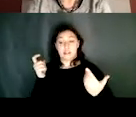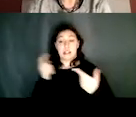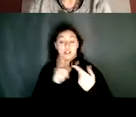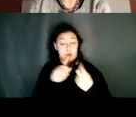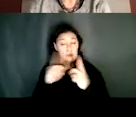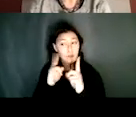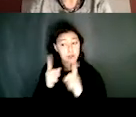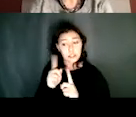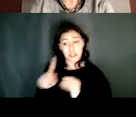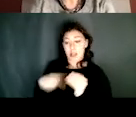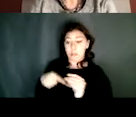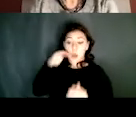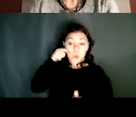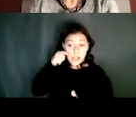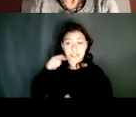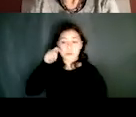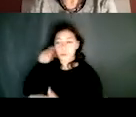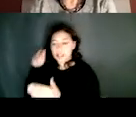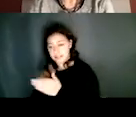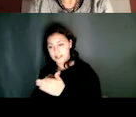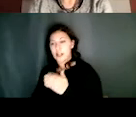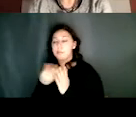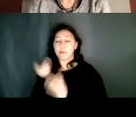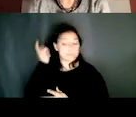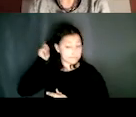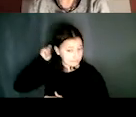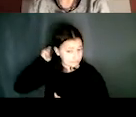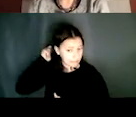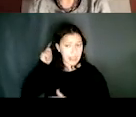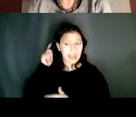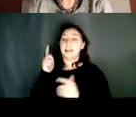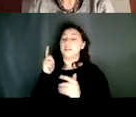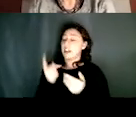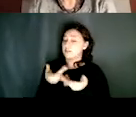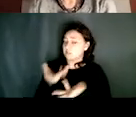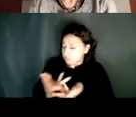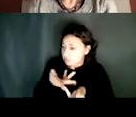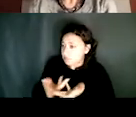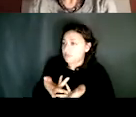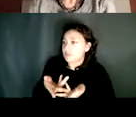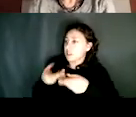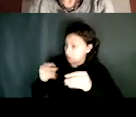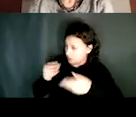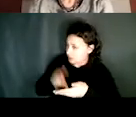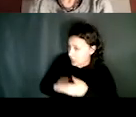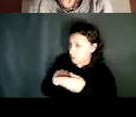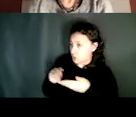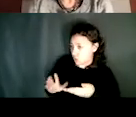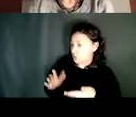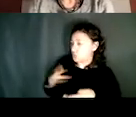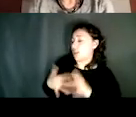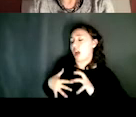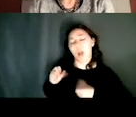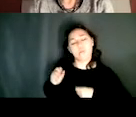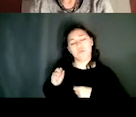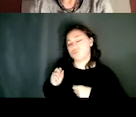in the context of the past year had the potential to paralyze students with grief. Jonathan acknowledges the weight of the